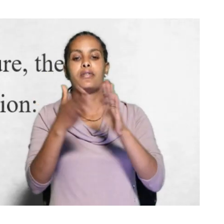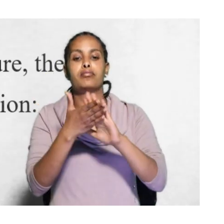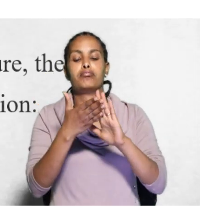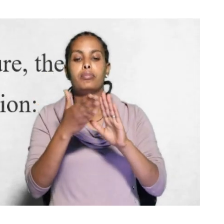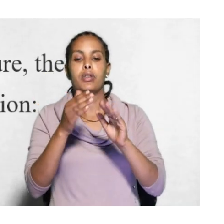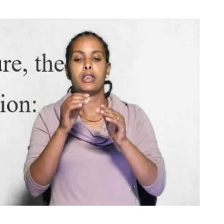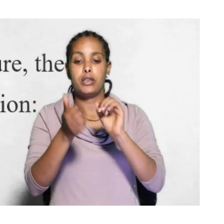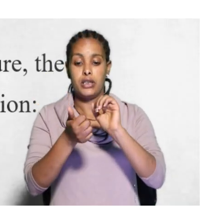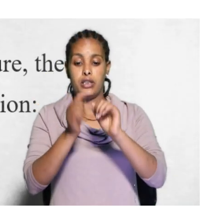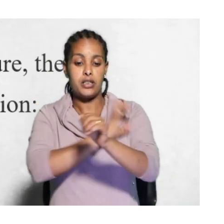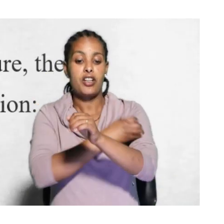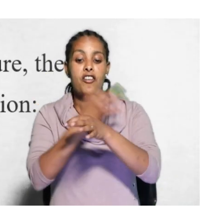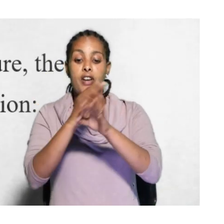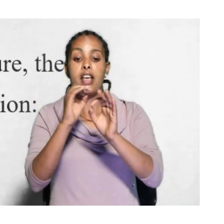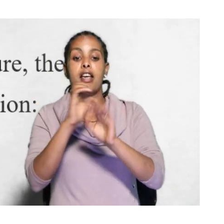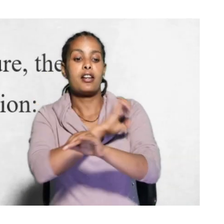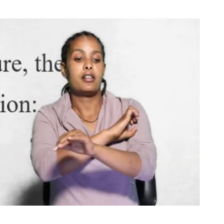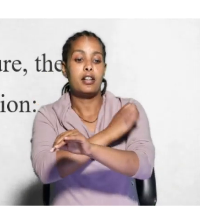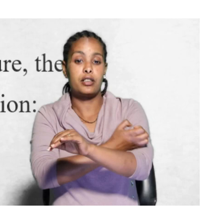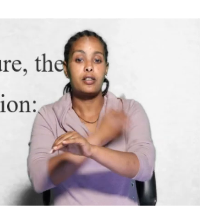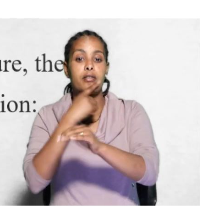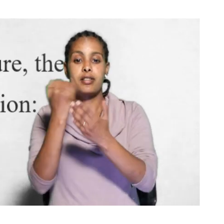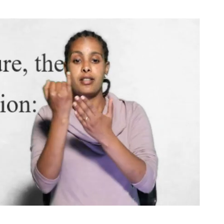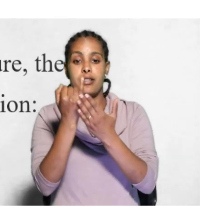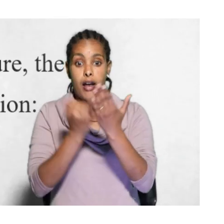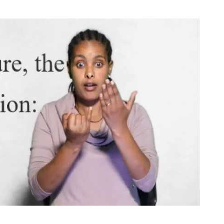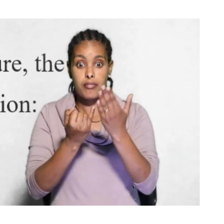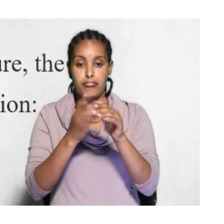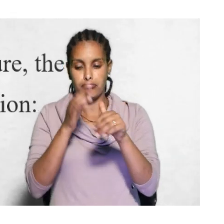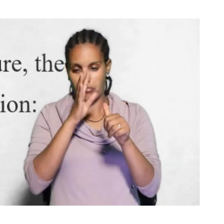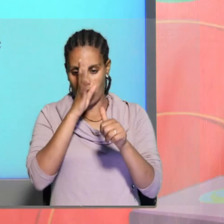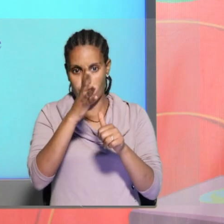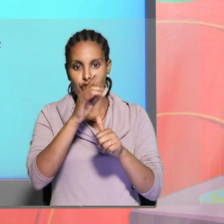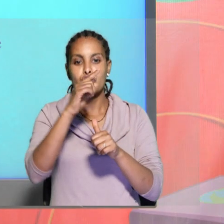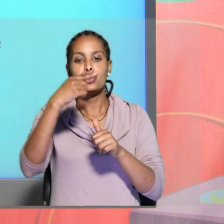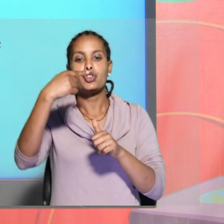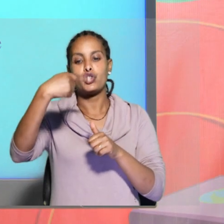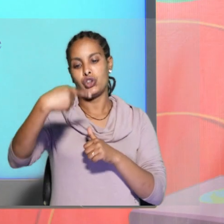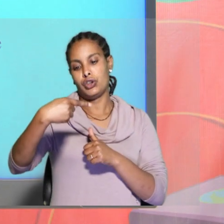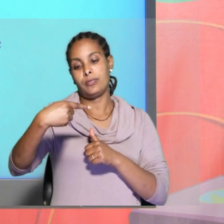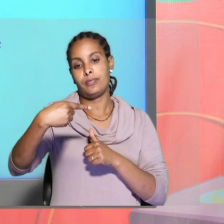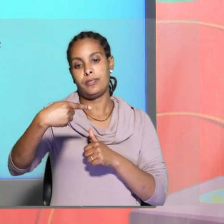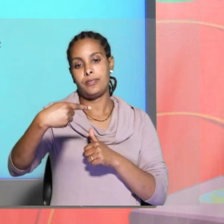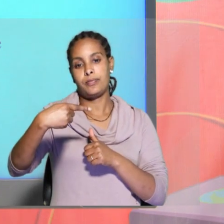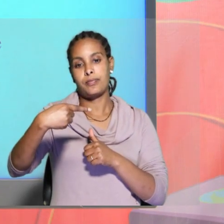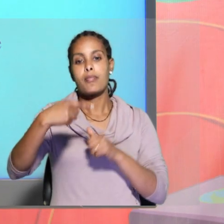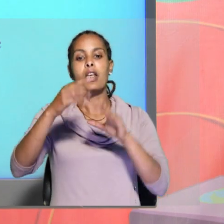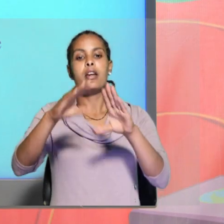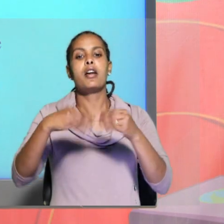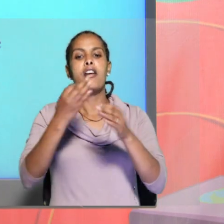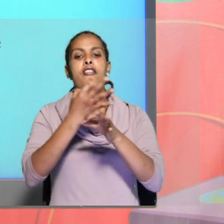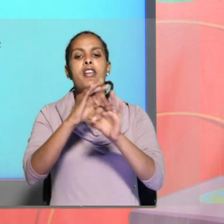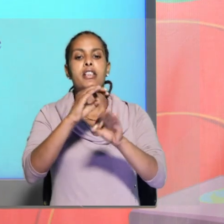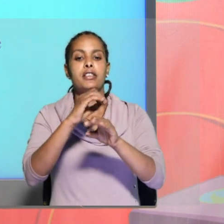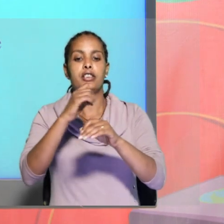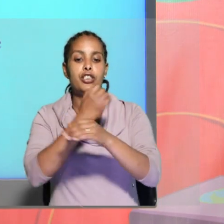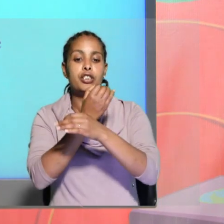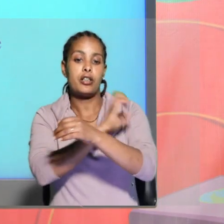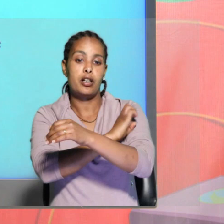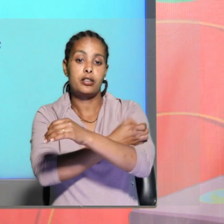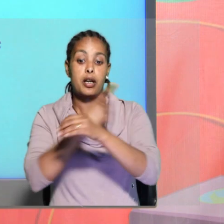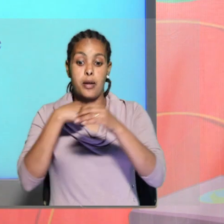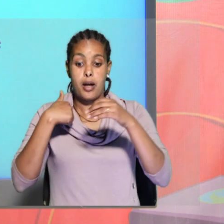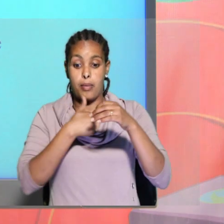change, or just free energy, designed by G. The Gibbs free energy change